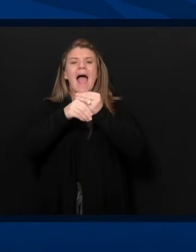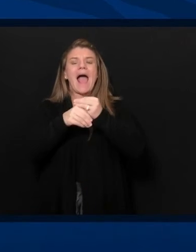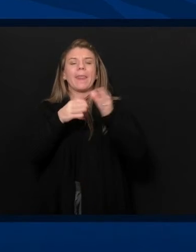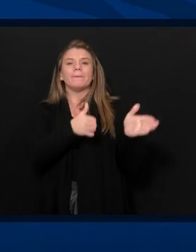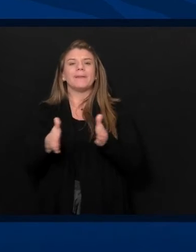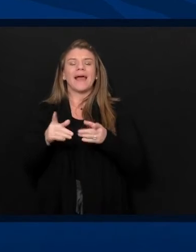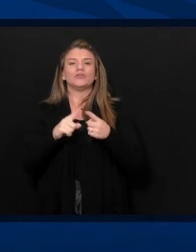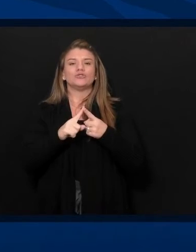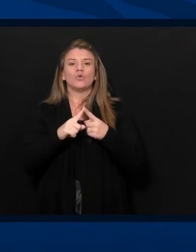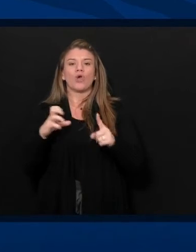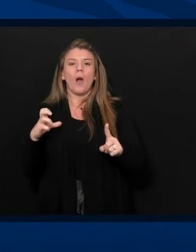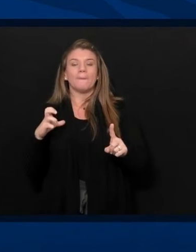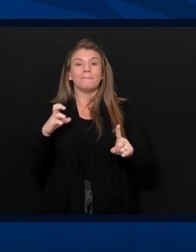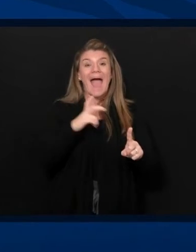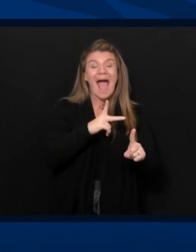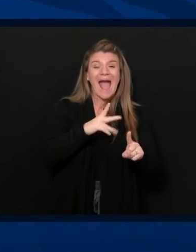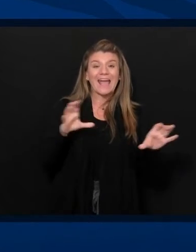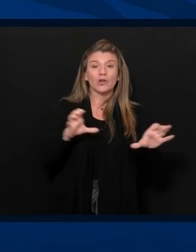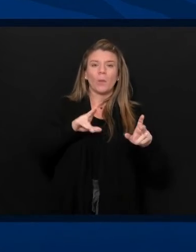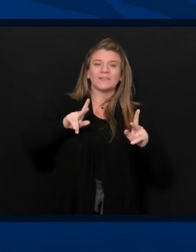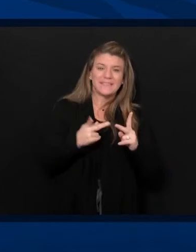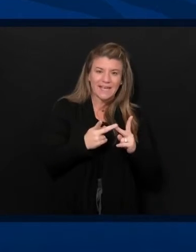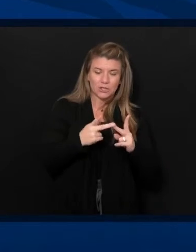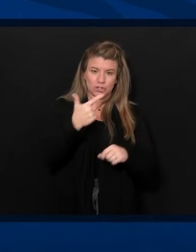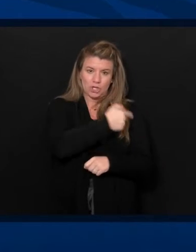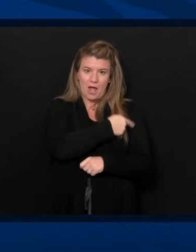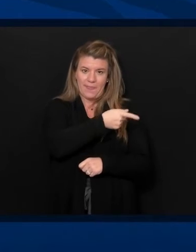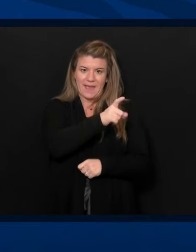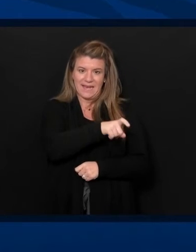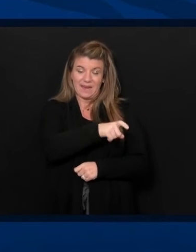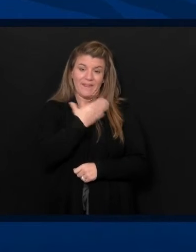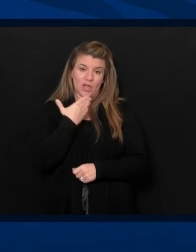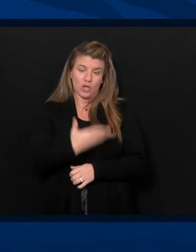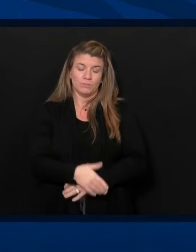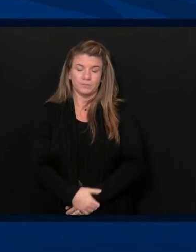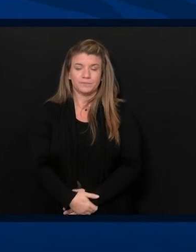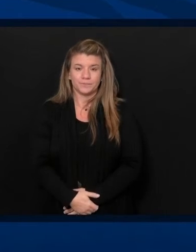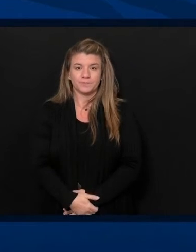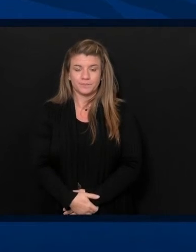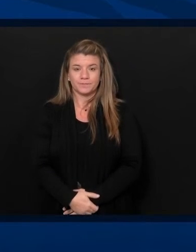to go back and give everyone the second shot that they need? Thank you.